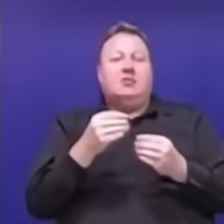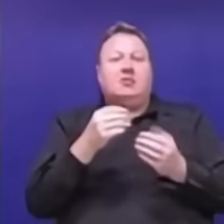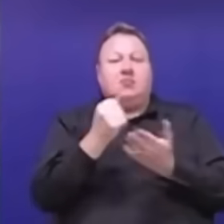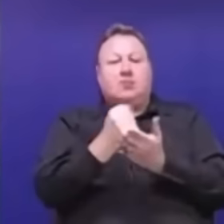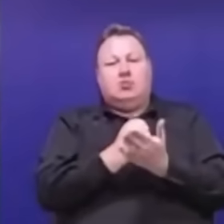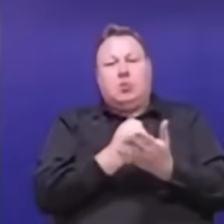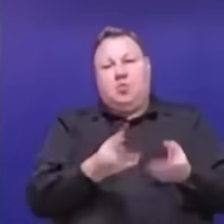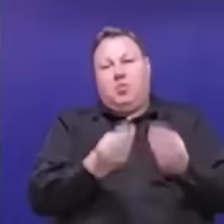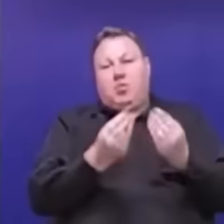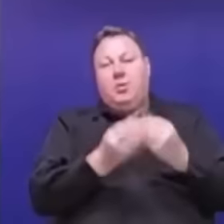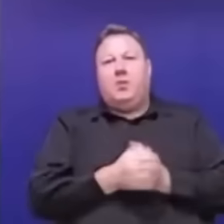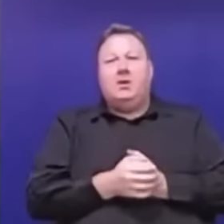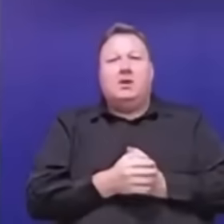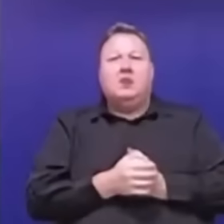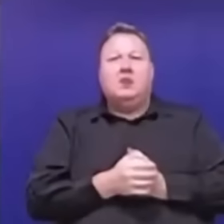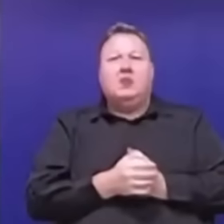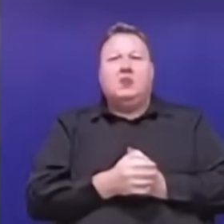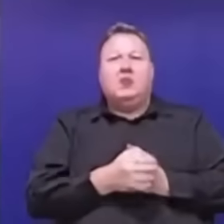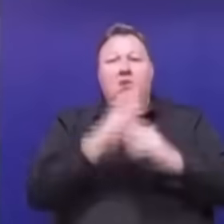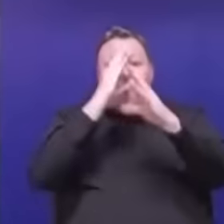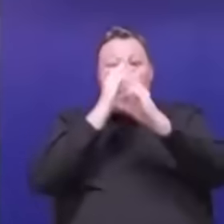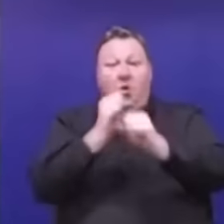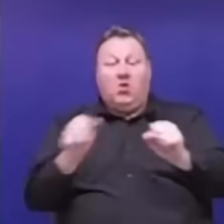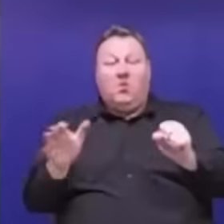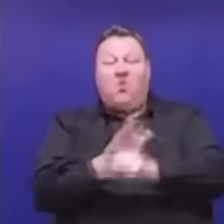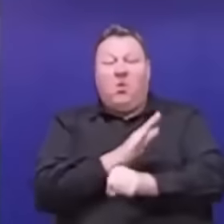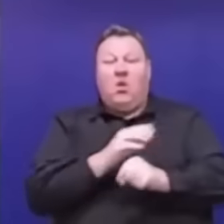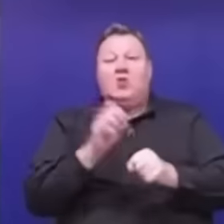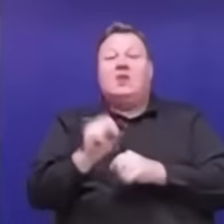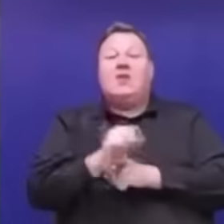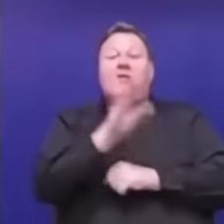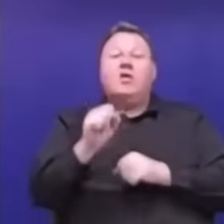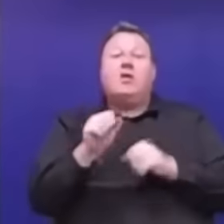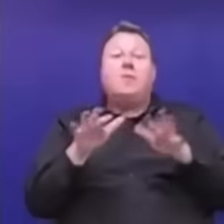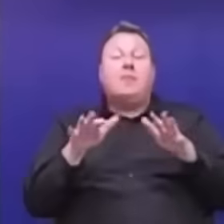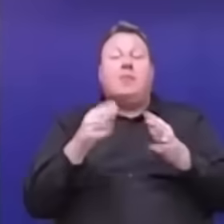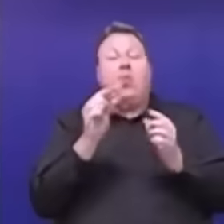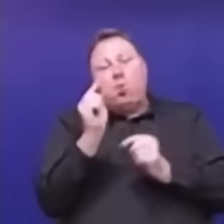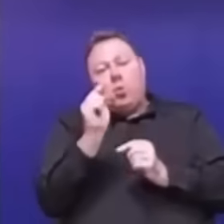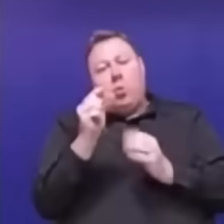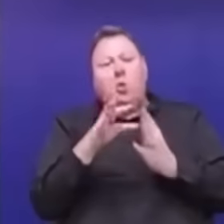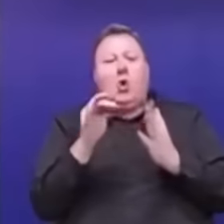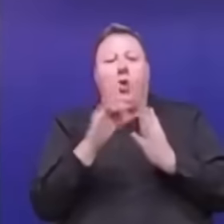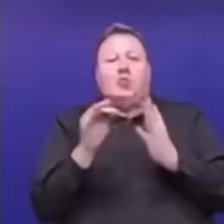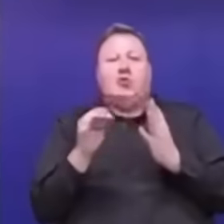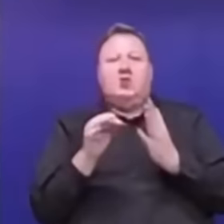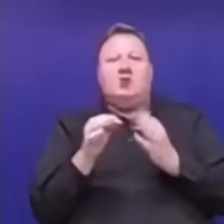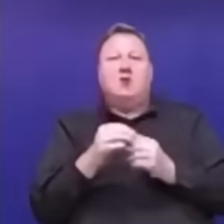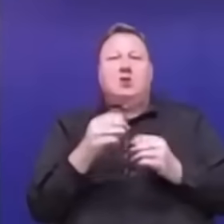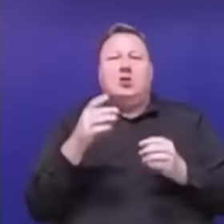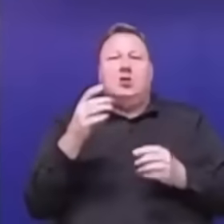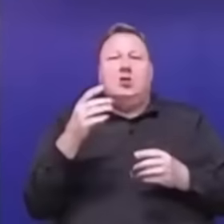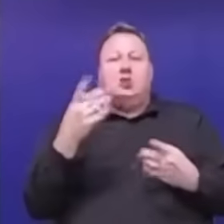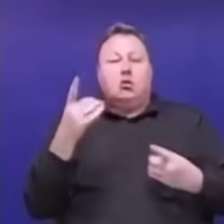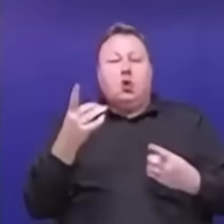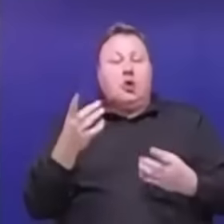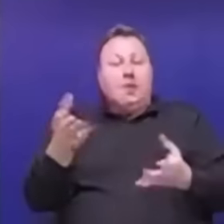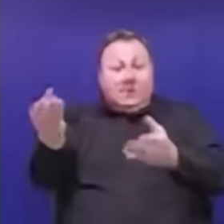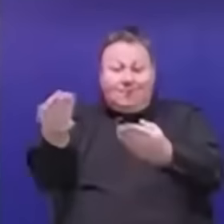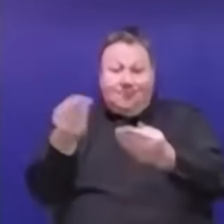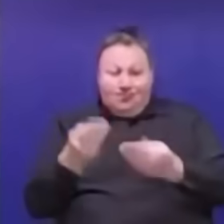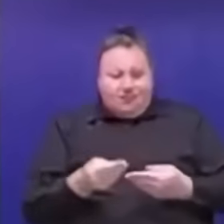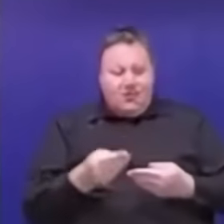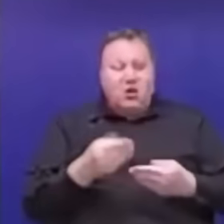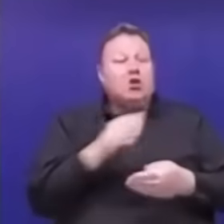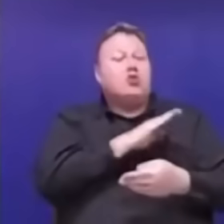on digital transformation, South Africans will shortly have the option of having their enabling document securely couriered